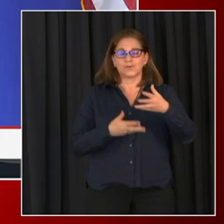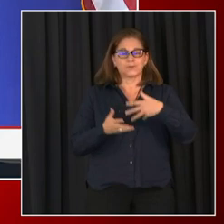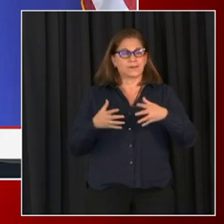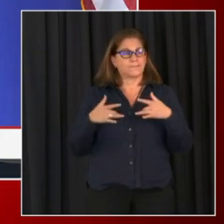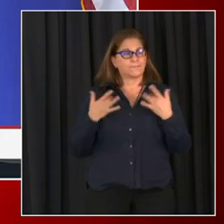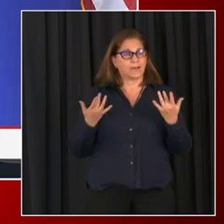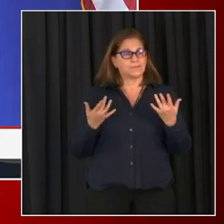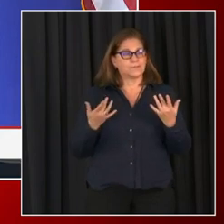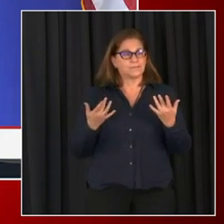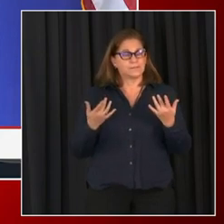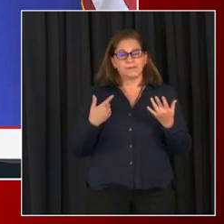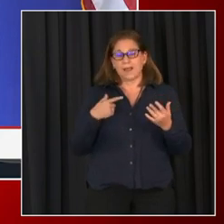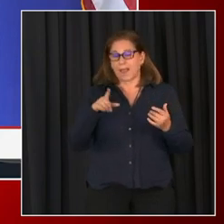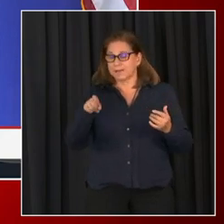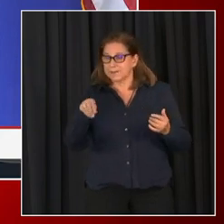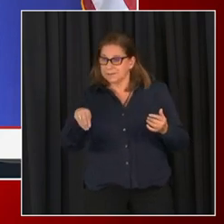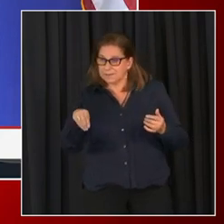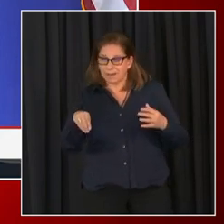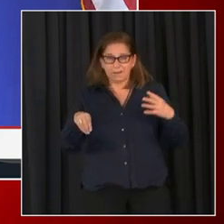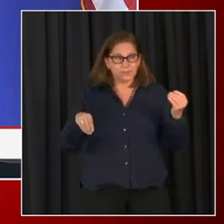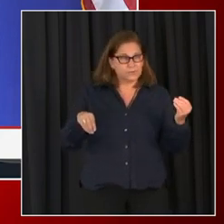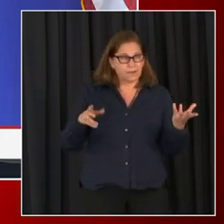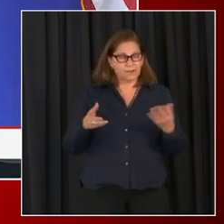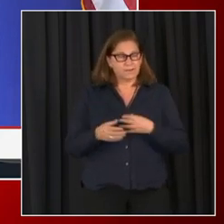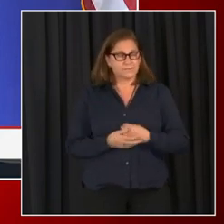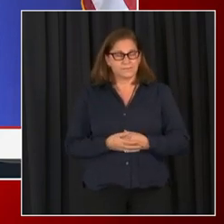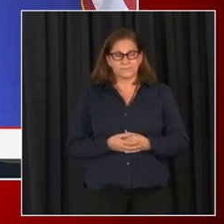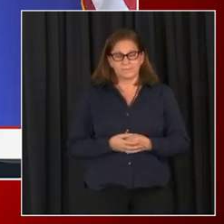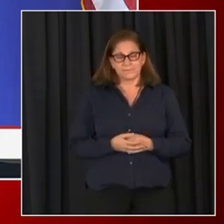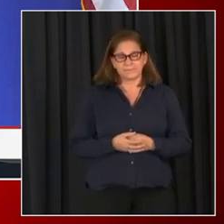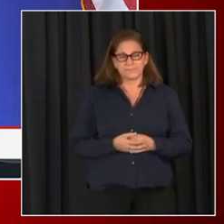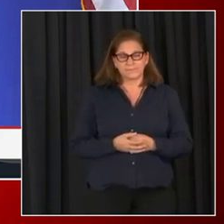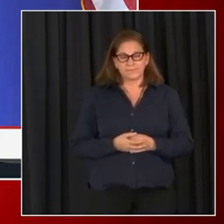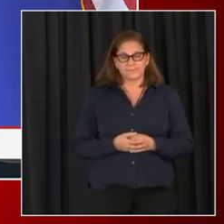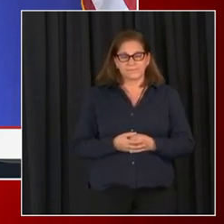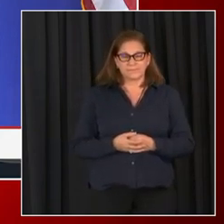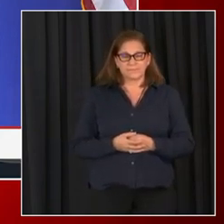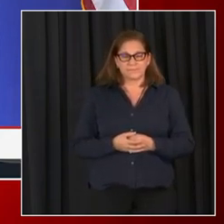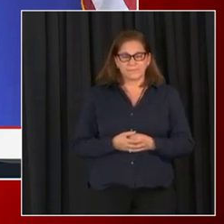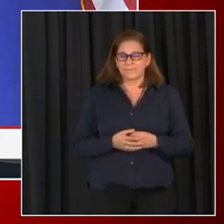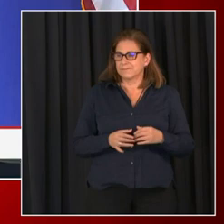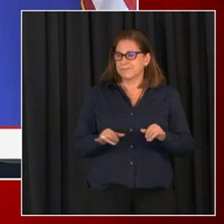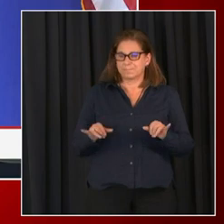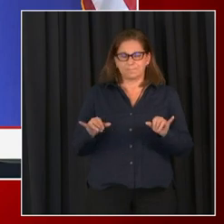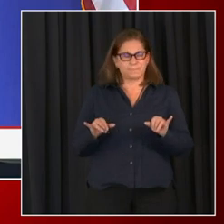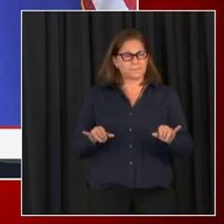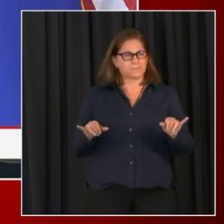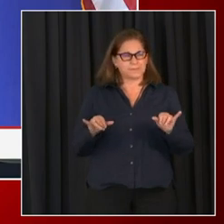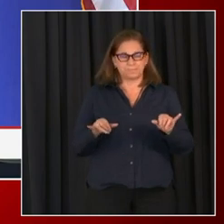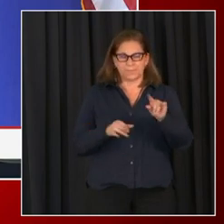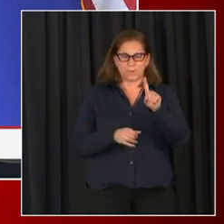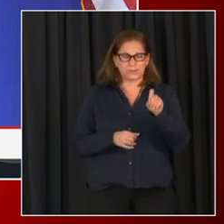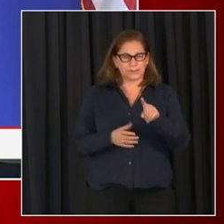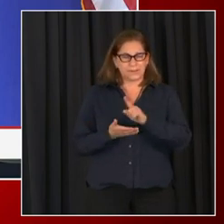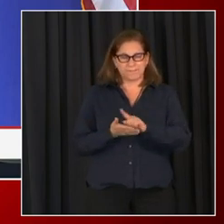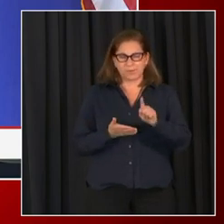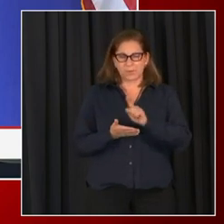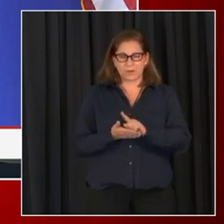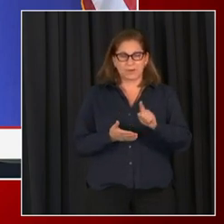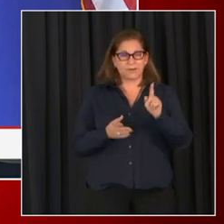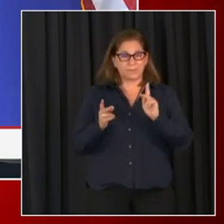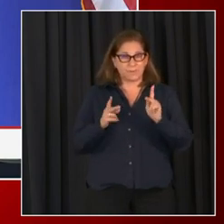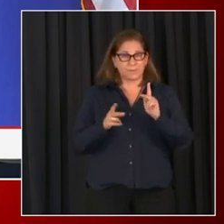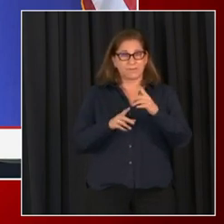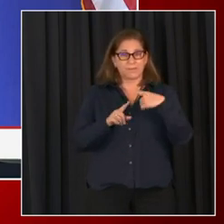or outdoor. And that's been pretty consistent from week to week in terms of indoor,